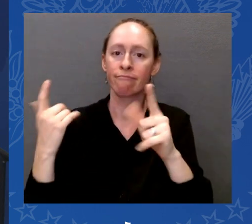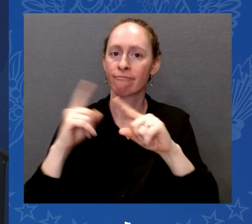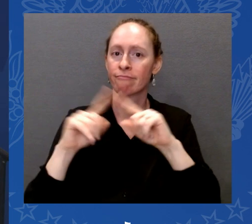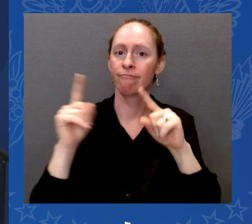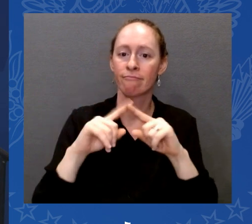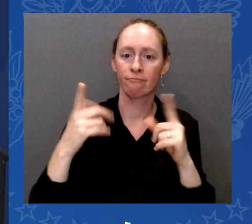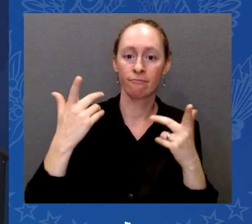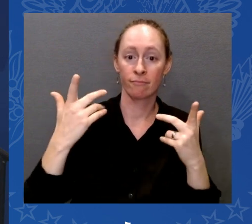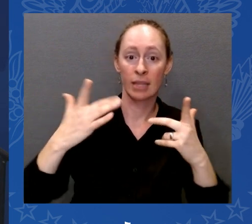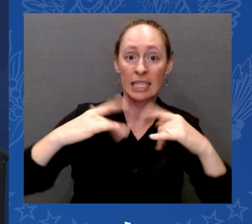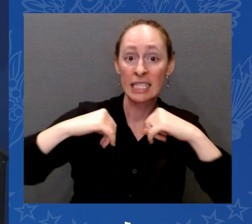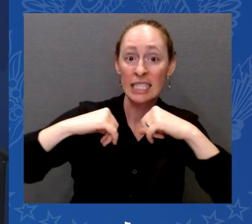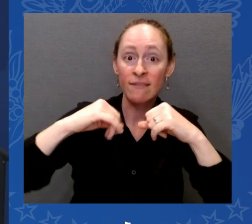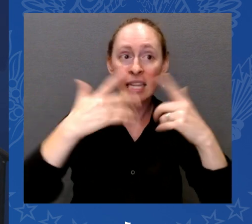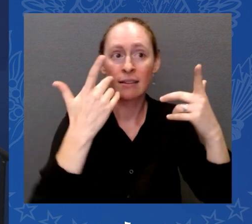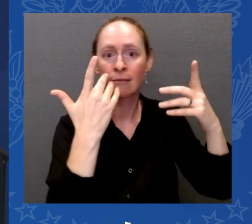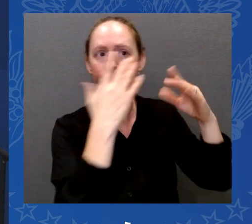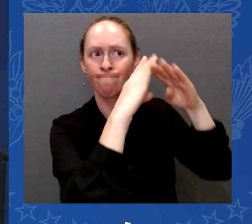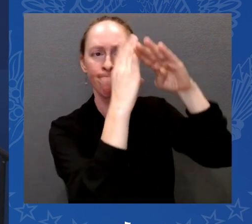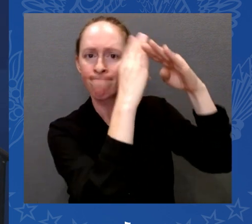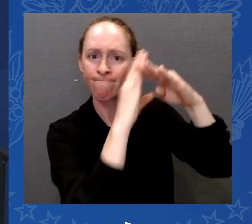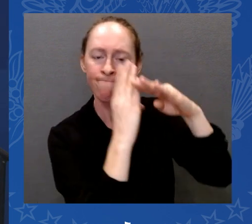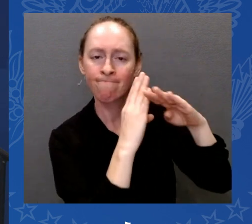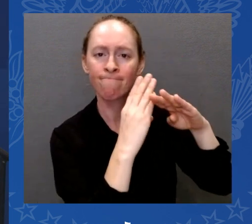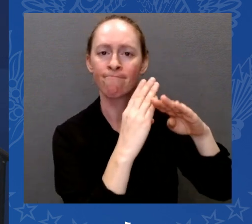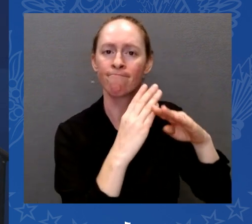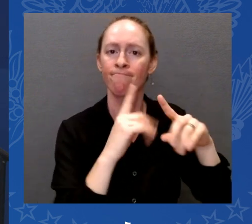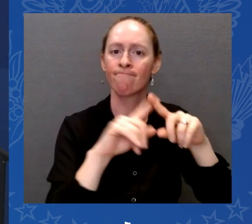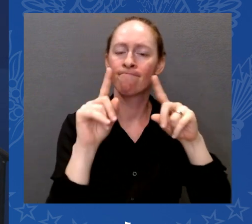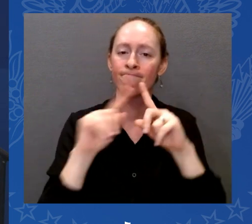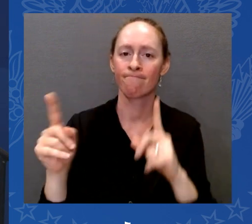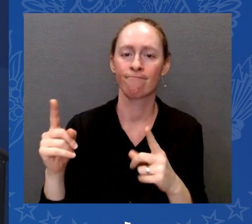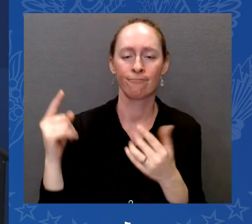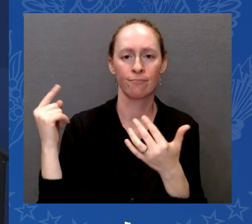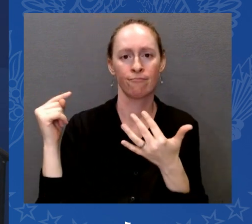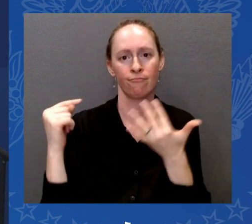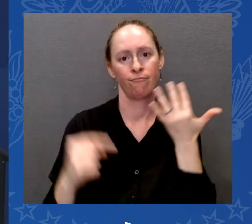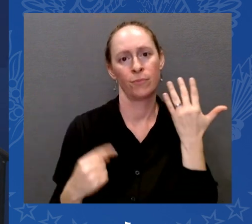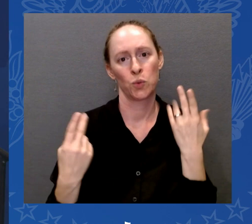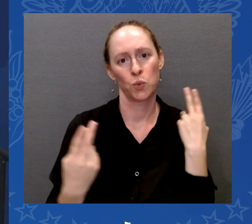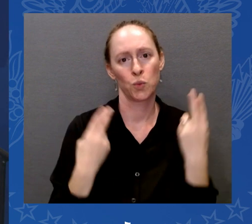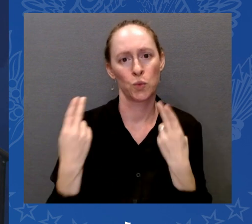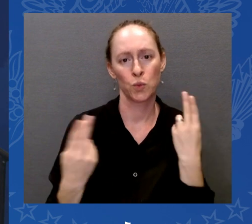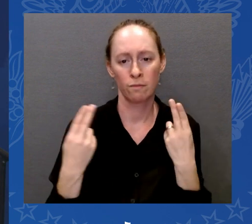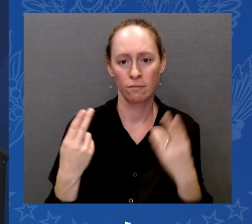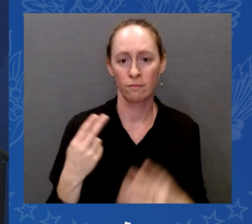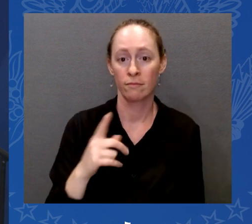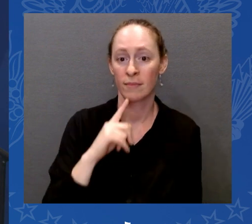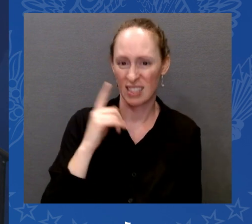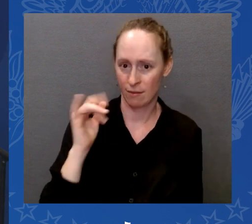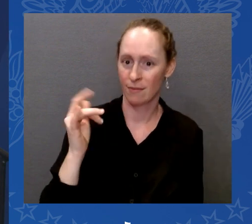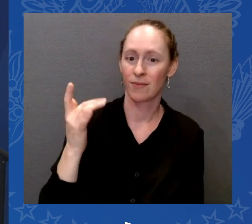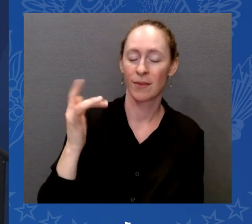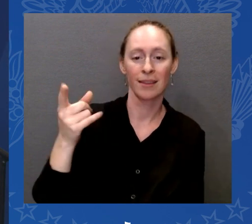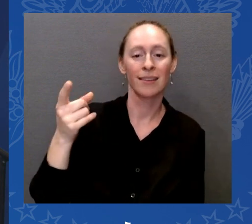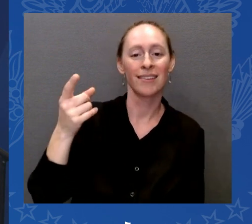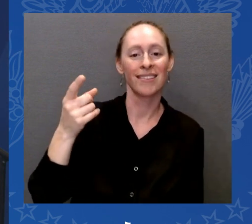you understand why memory is so important. Memory really matters.